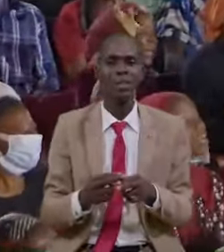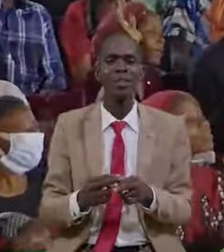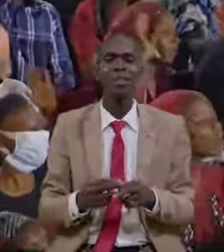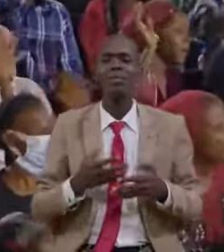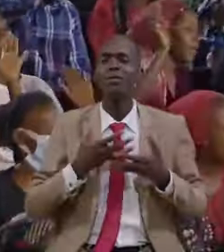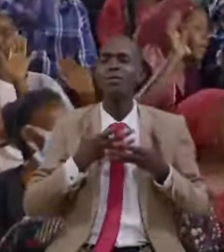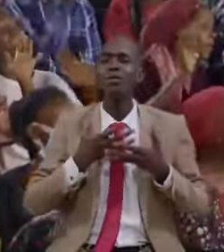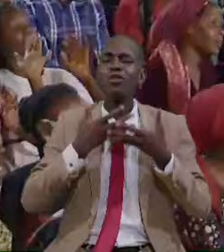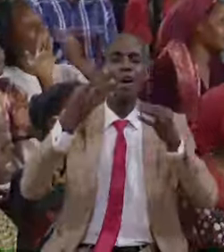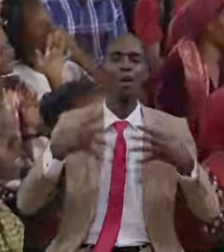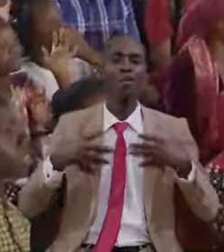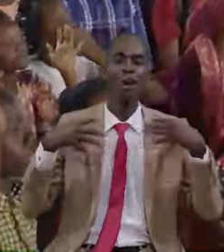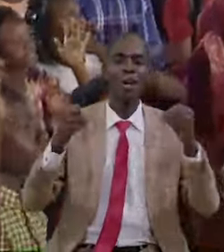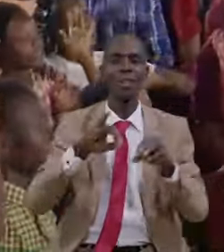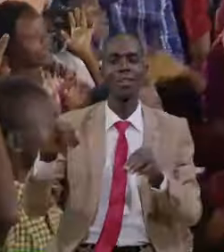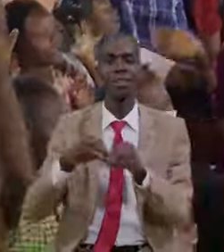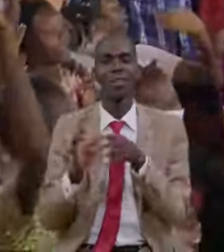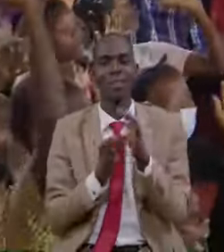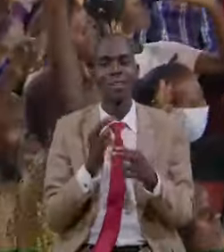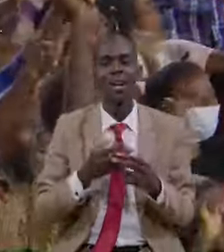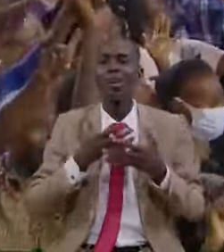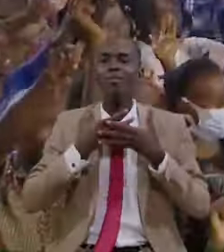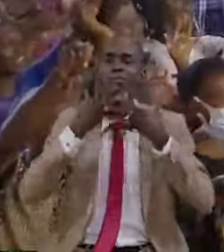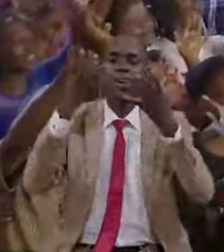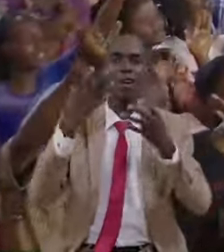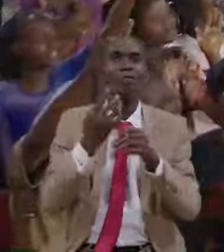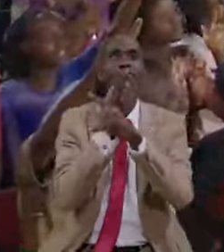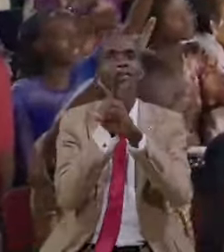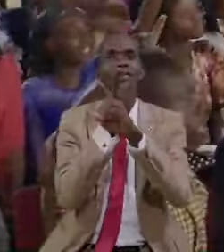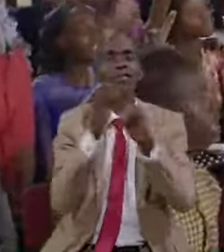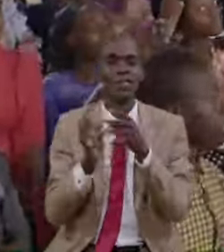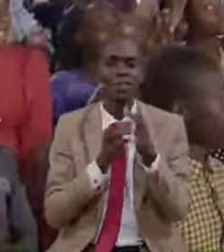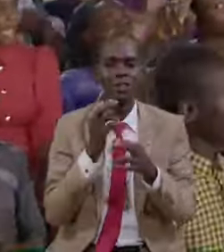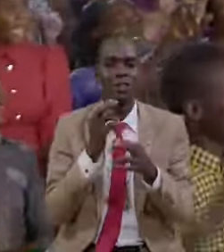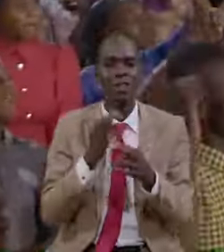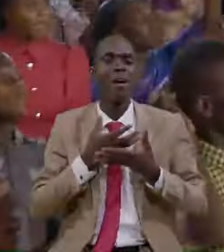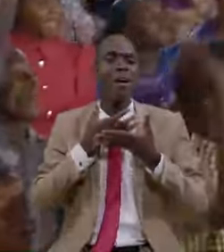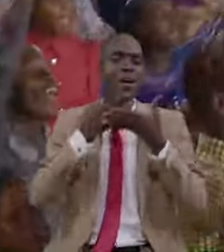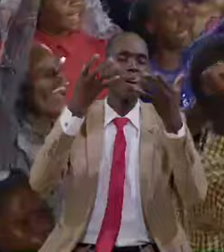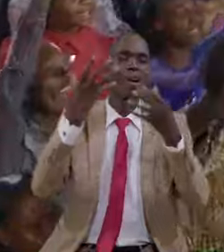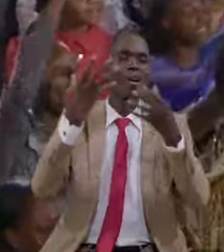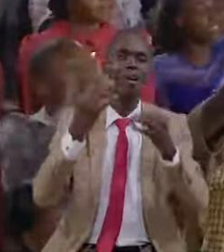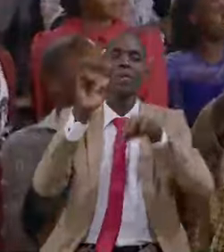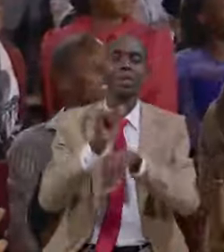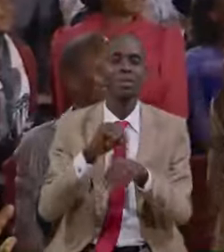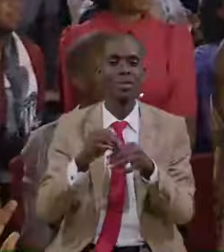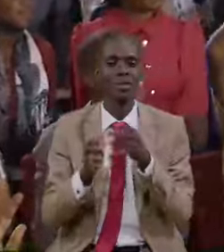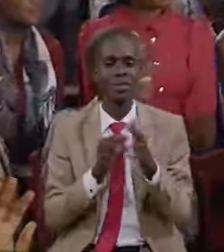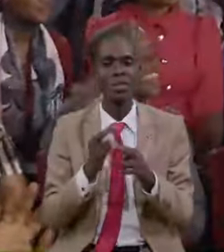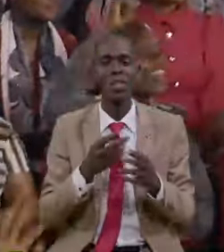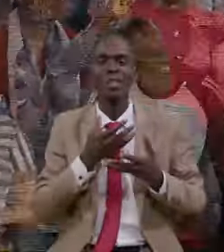healing, shouts of deliverance, shouts of miracle, shouts of